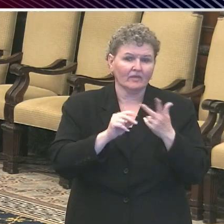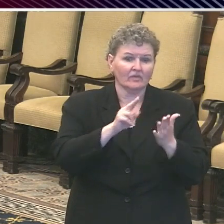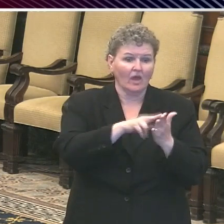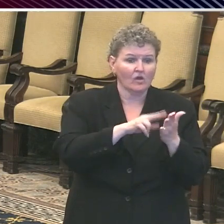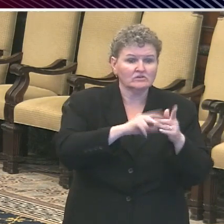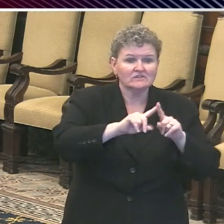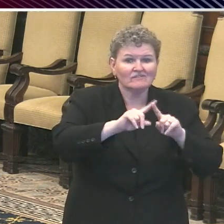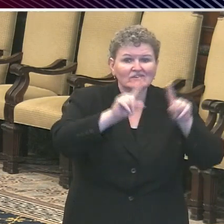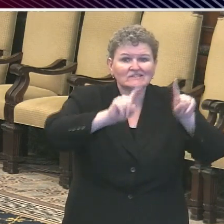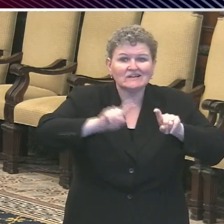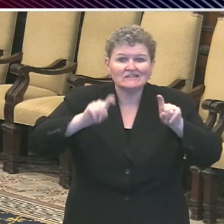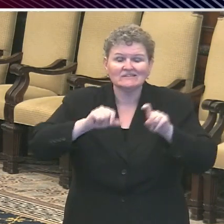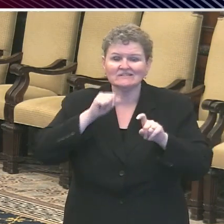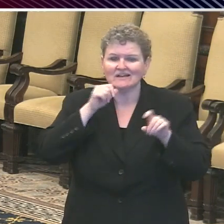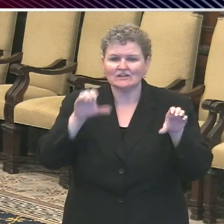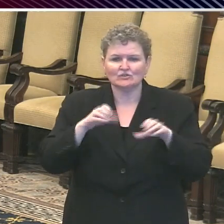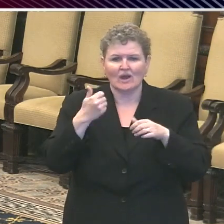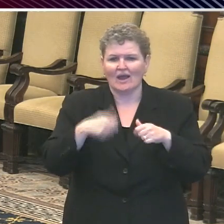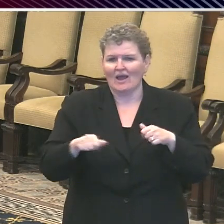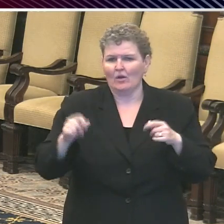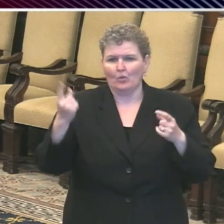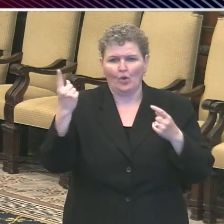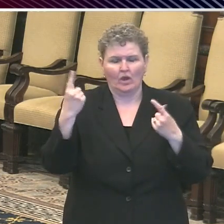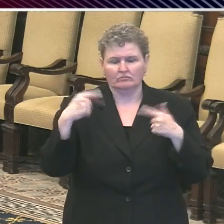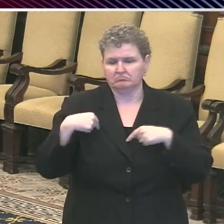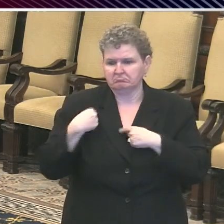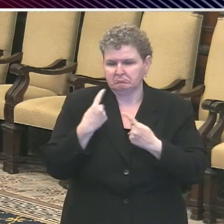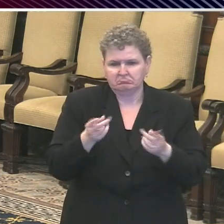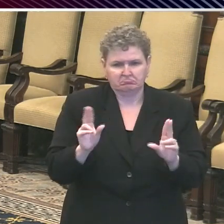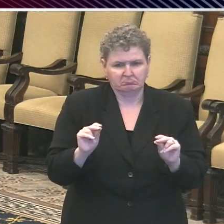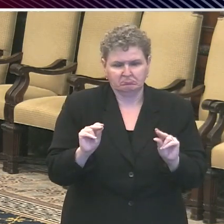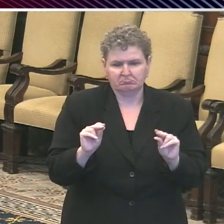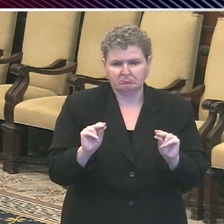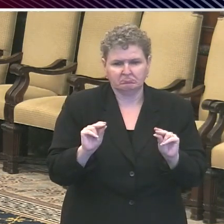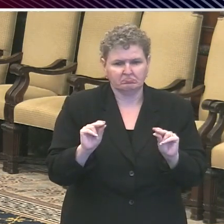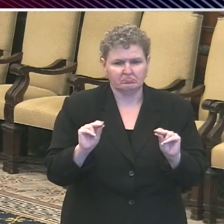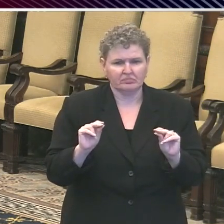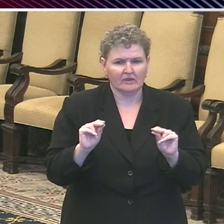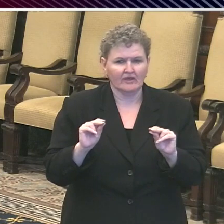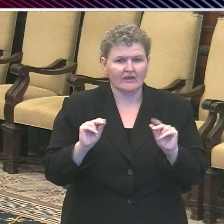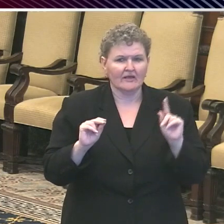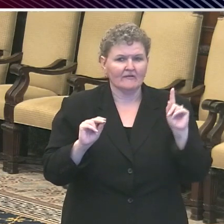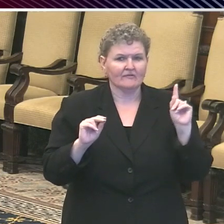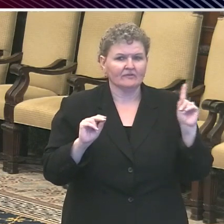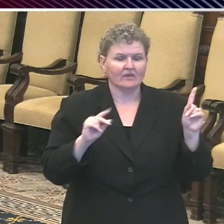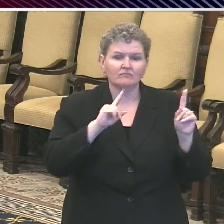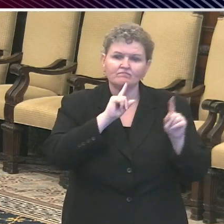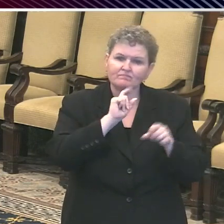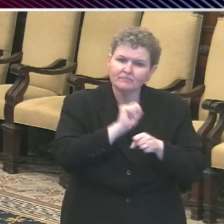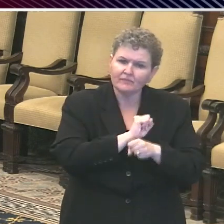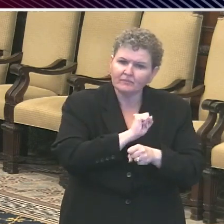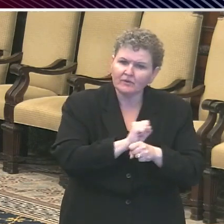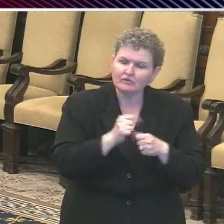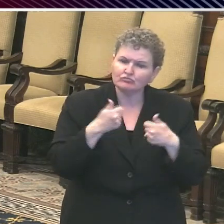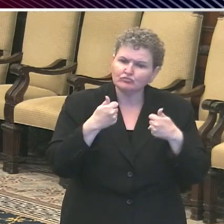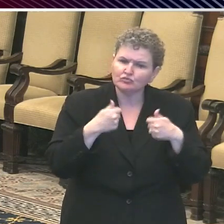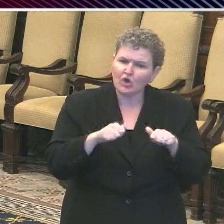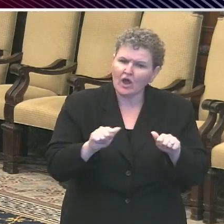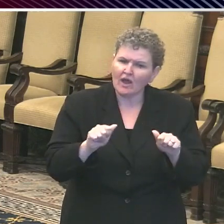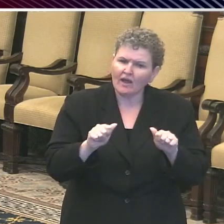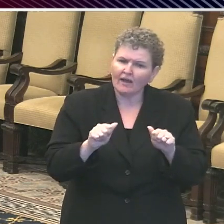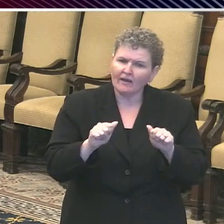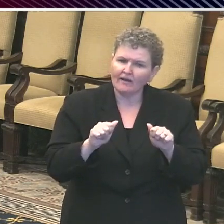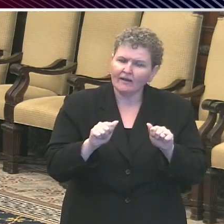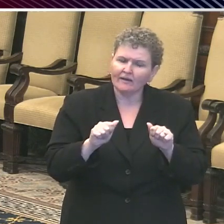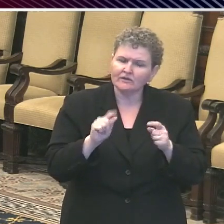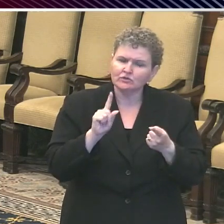this point with anyone. And so the RFP was really an effort to try and get